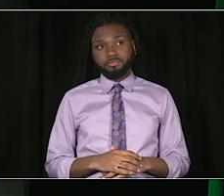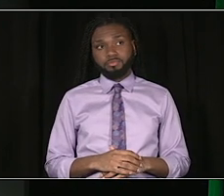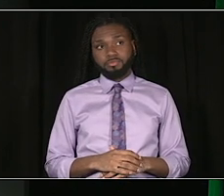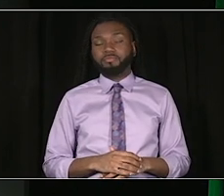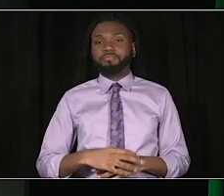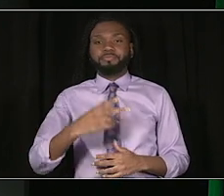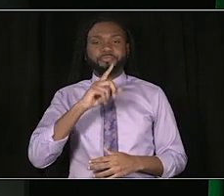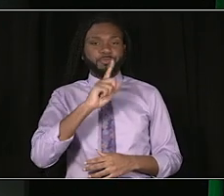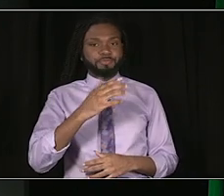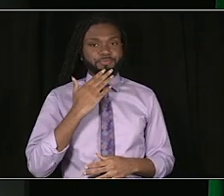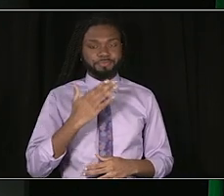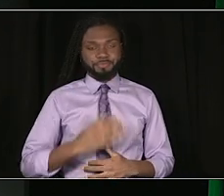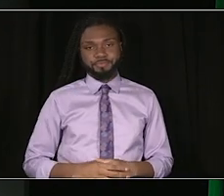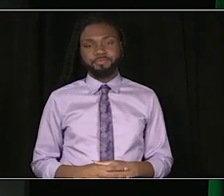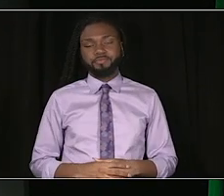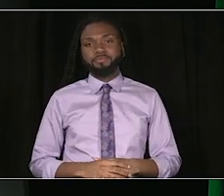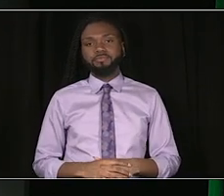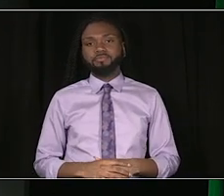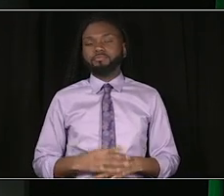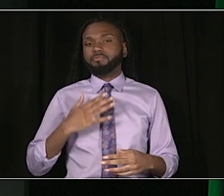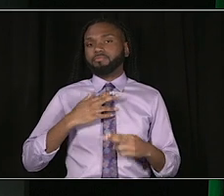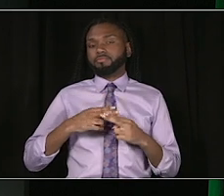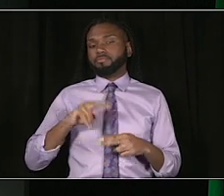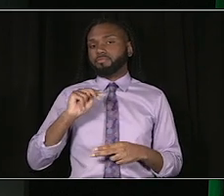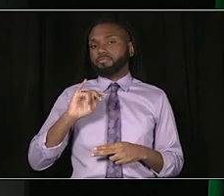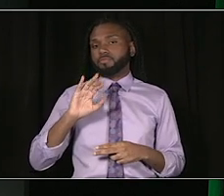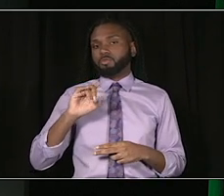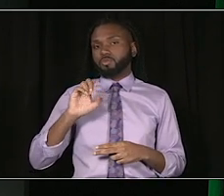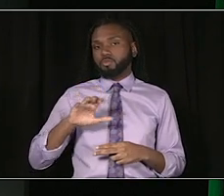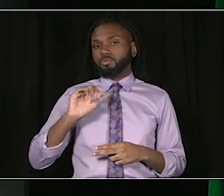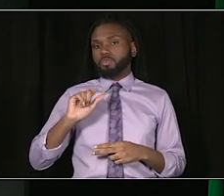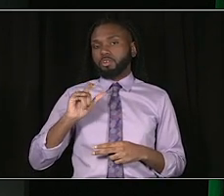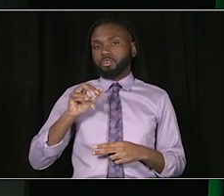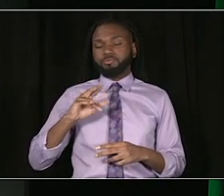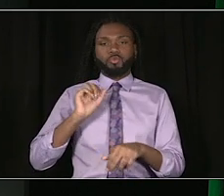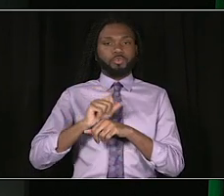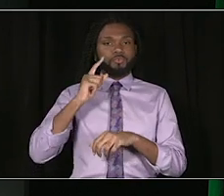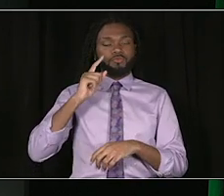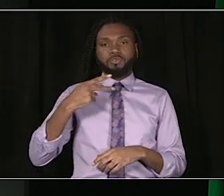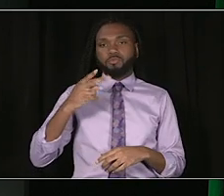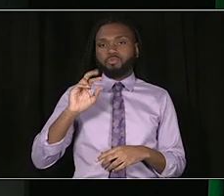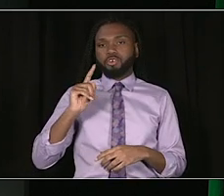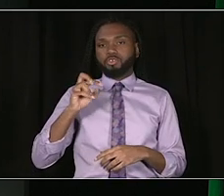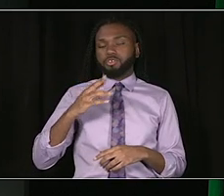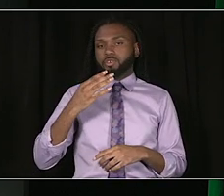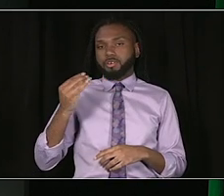Sure, thank you. So my name is Nicole Collier. I work for Procter & Gamble. I'm based here in Washington,